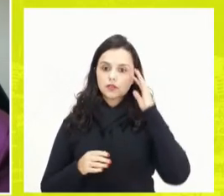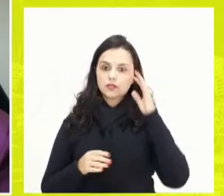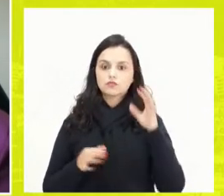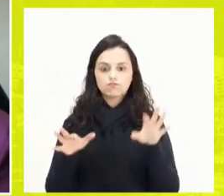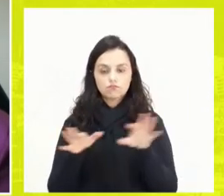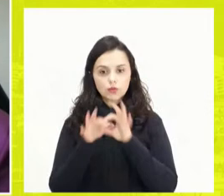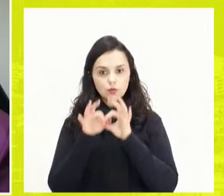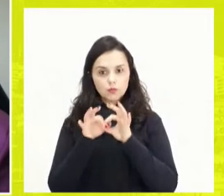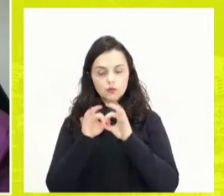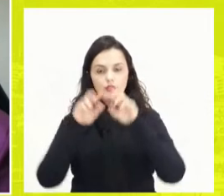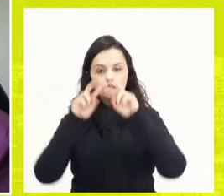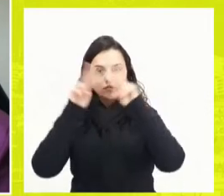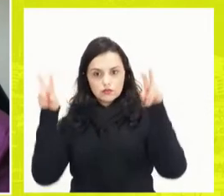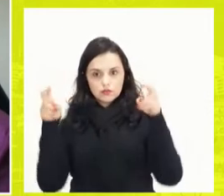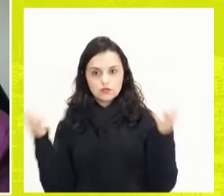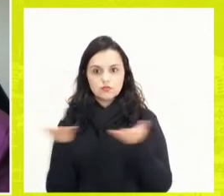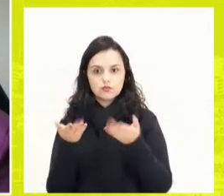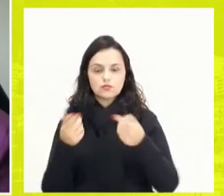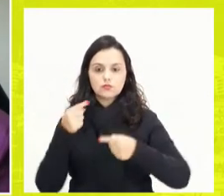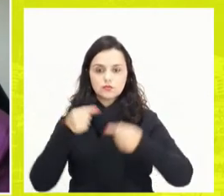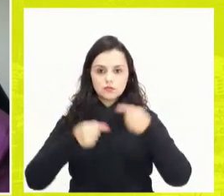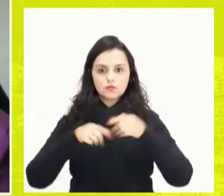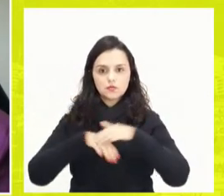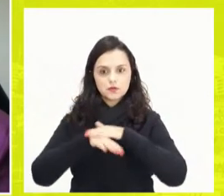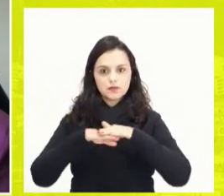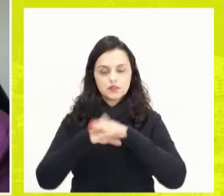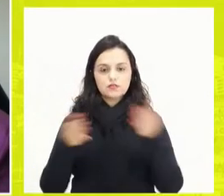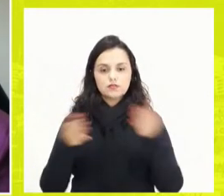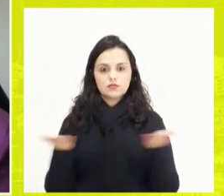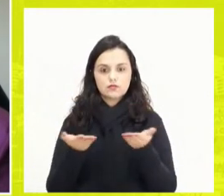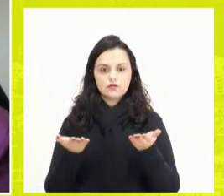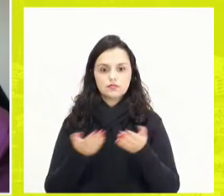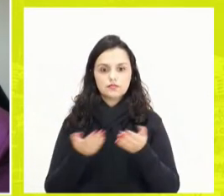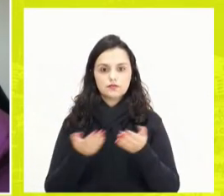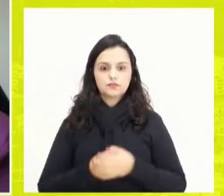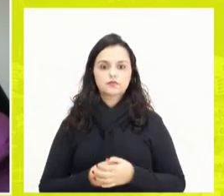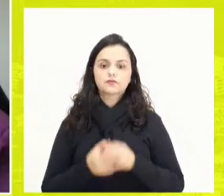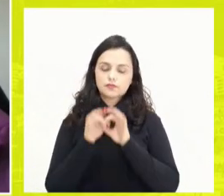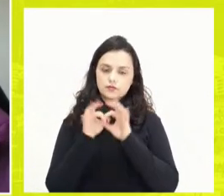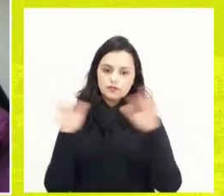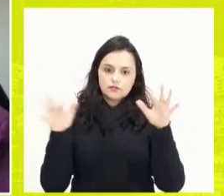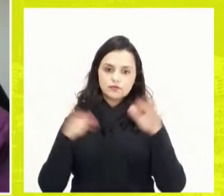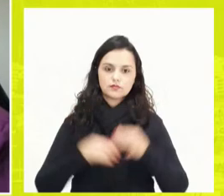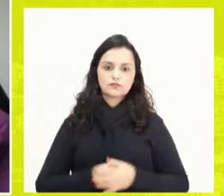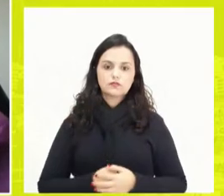a direct connection with two themes that we are talking about the floor is yours